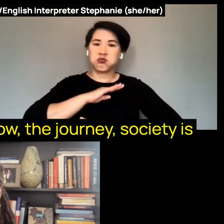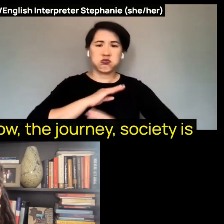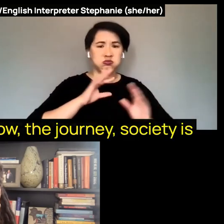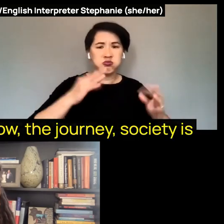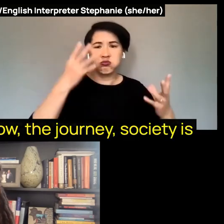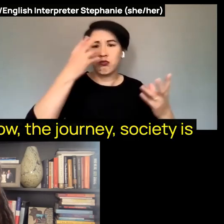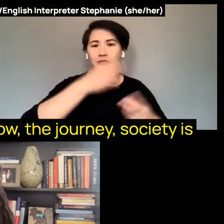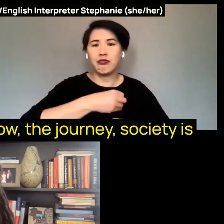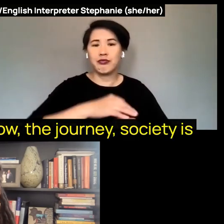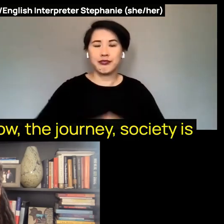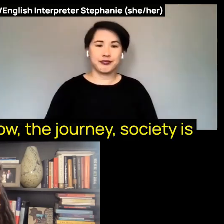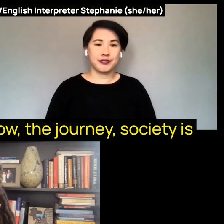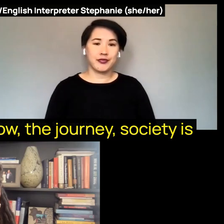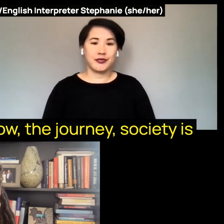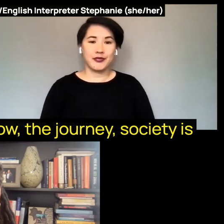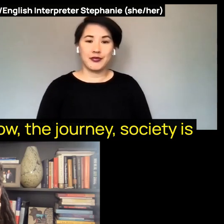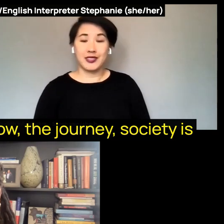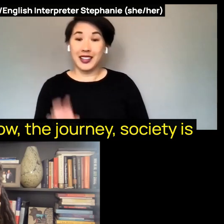know, the journey,